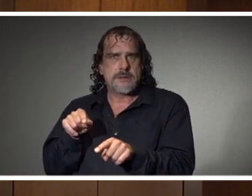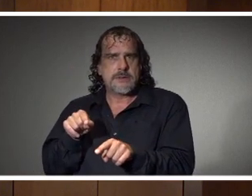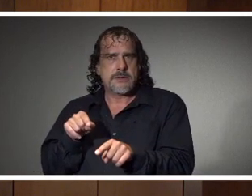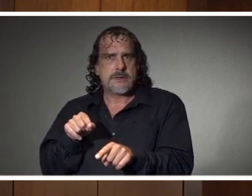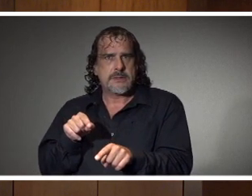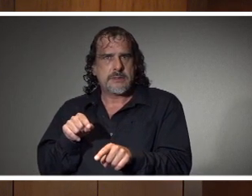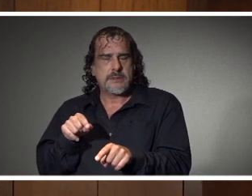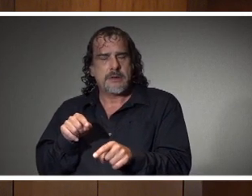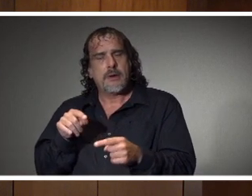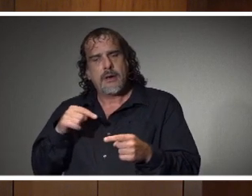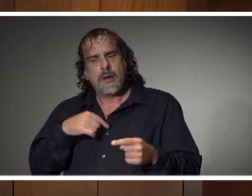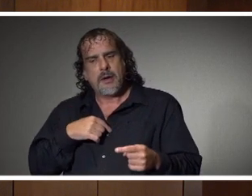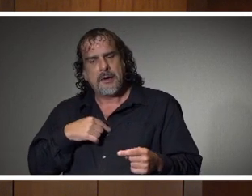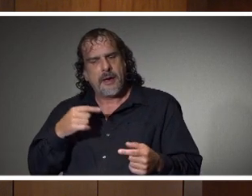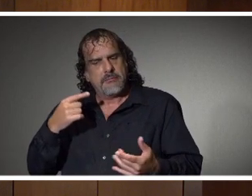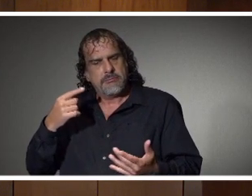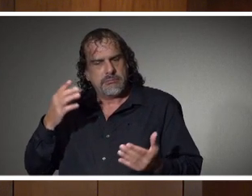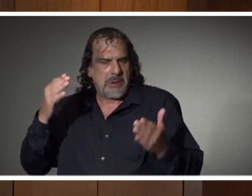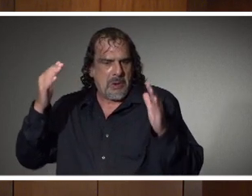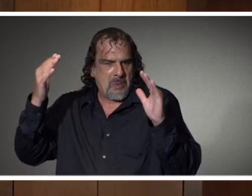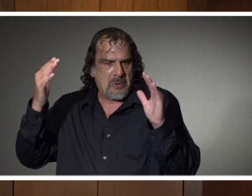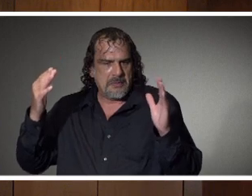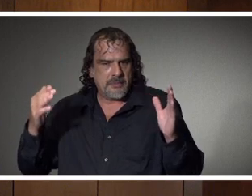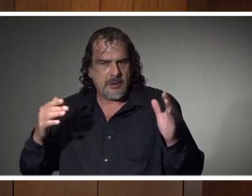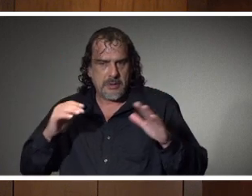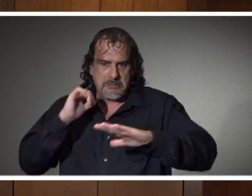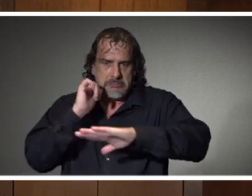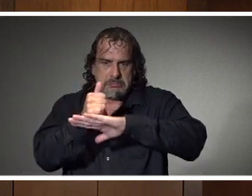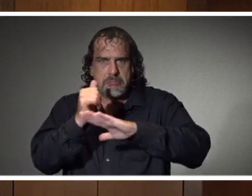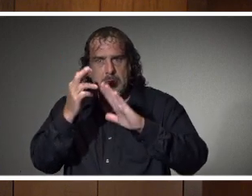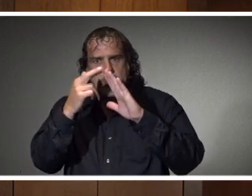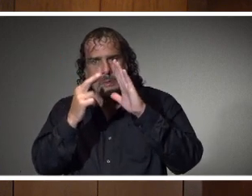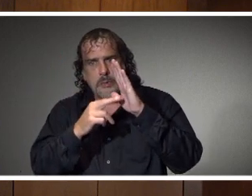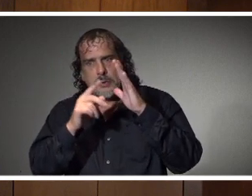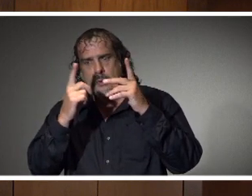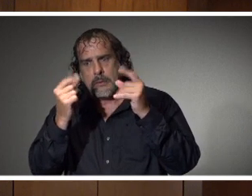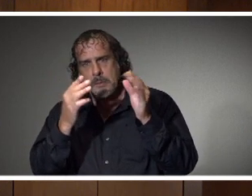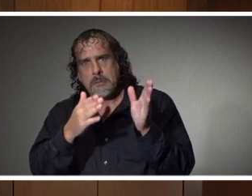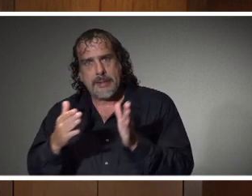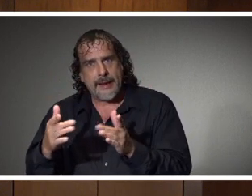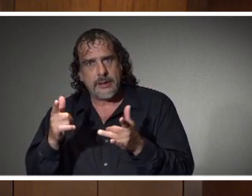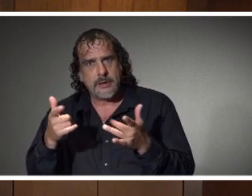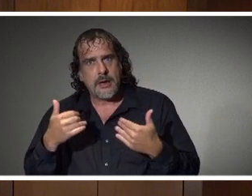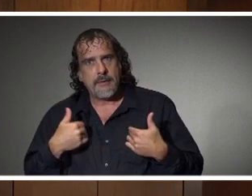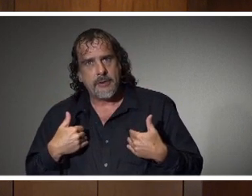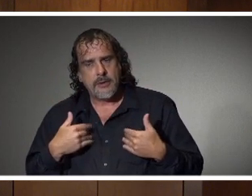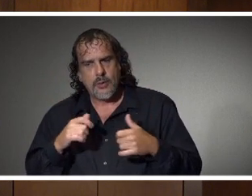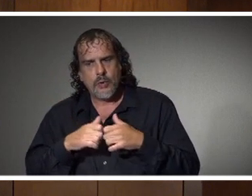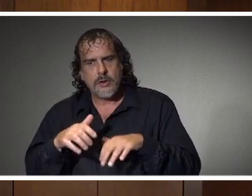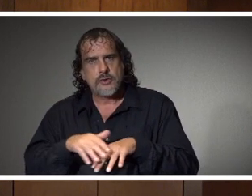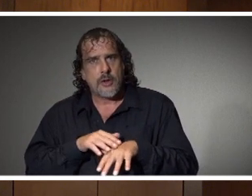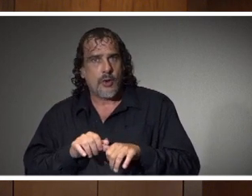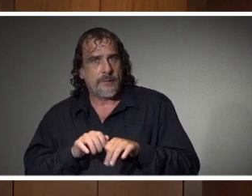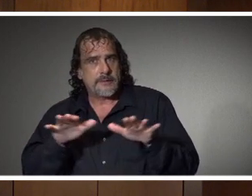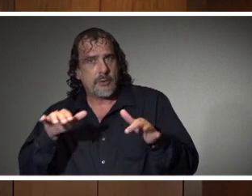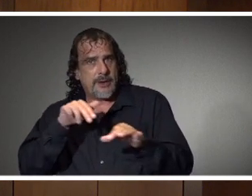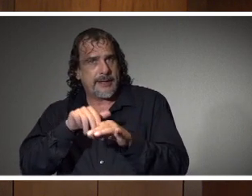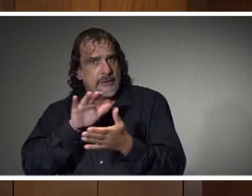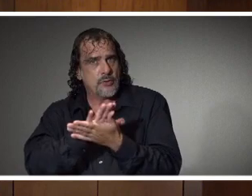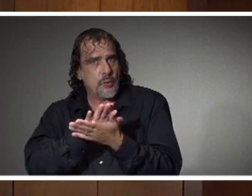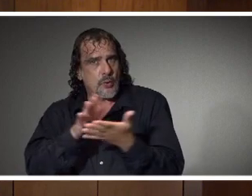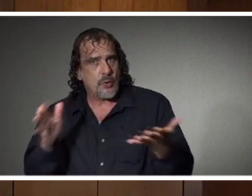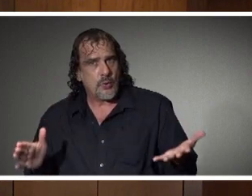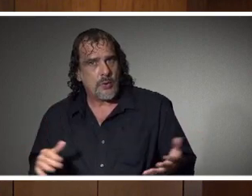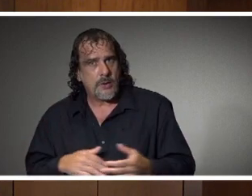and I'm hopeful that the measures that we are putting in place now is going to slow the spread.